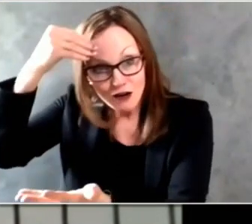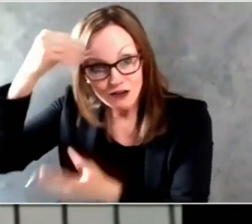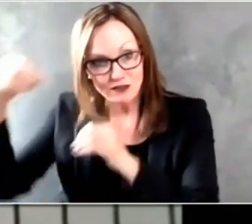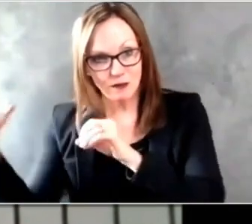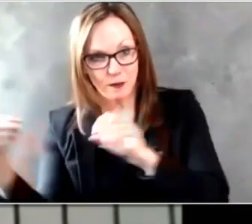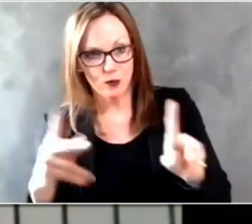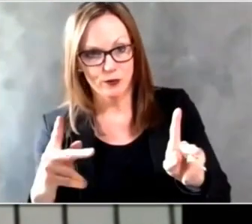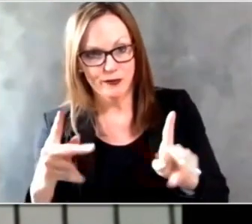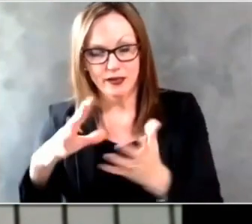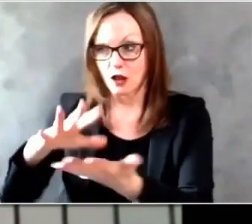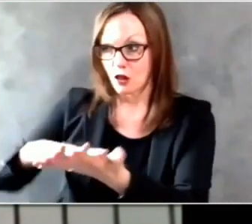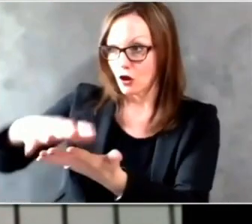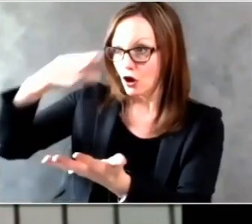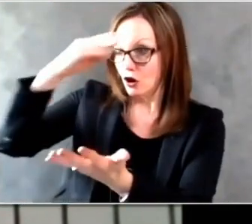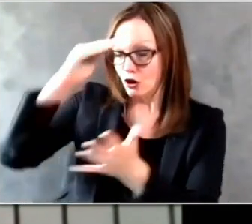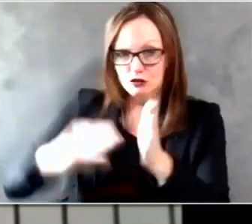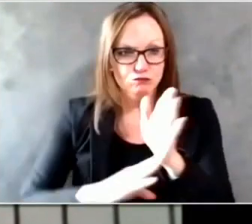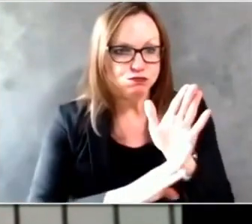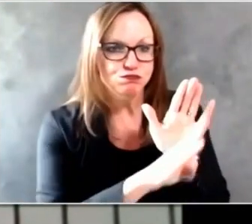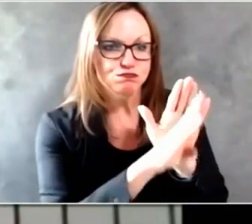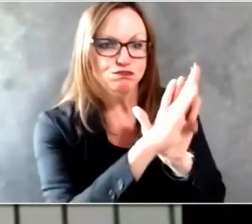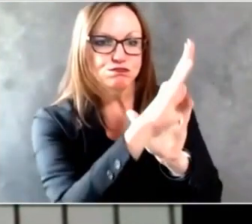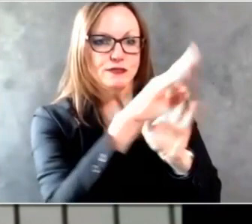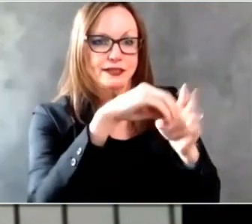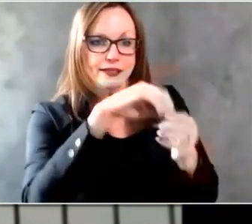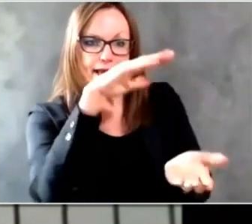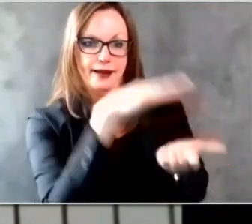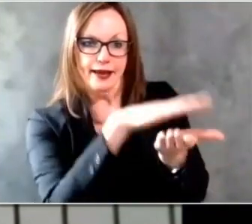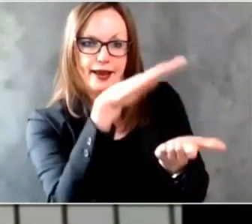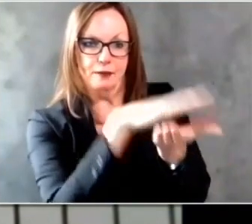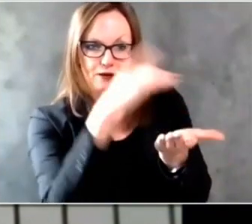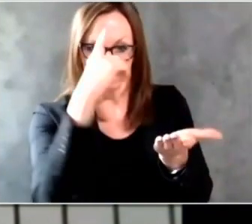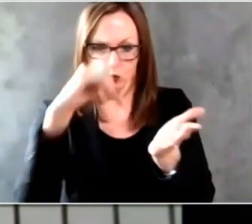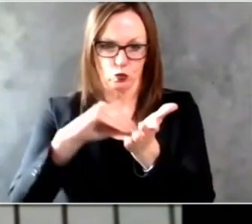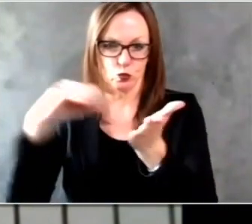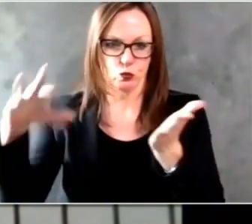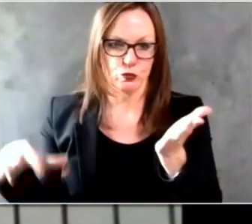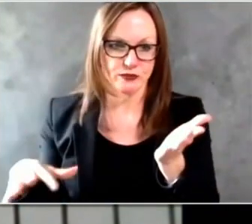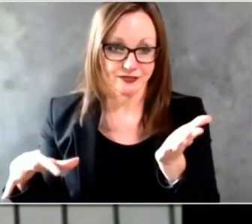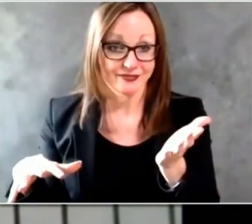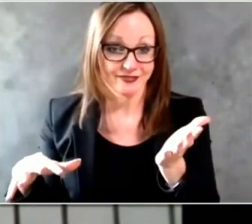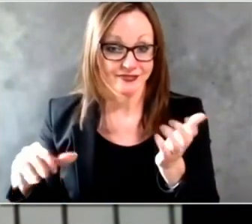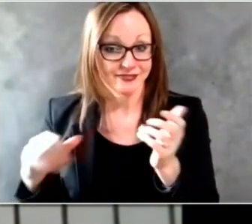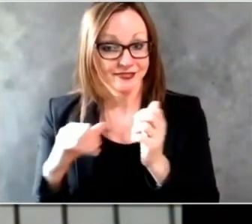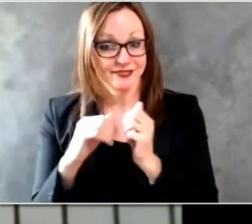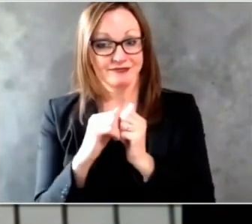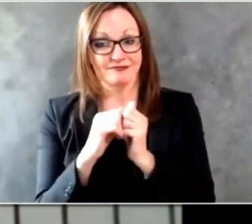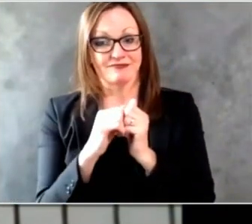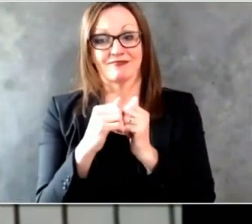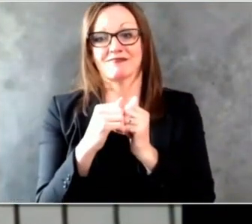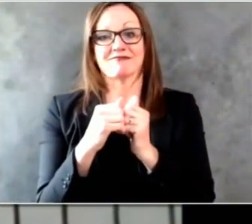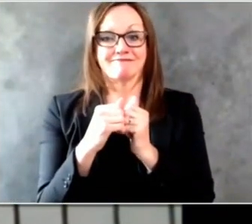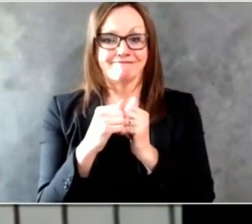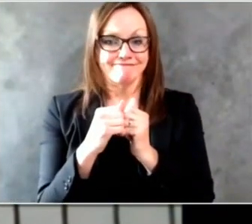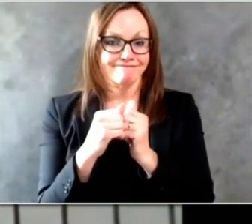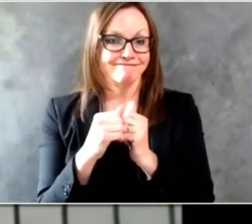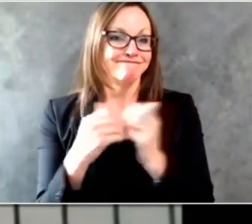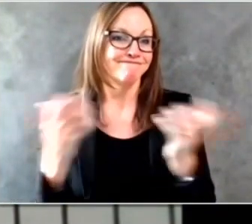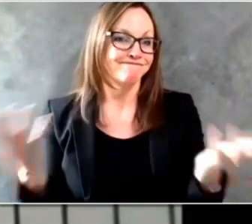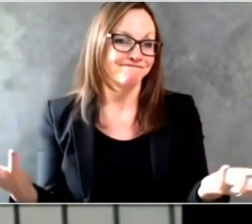level, you know, they will be making choices about, you know, what is best for themselves and their children, you know, come